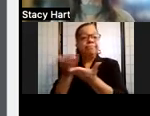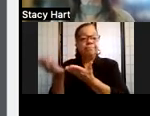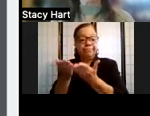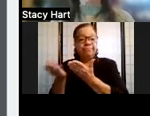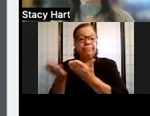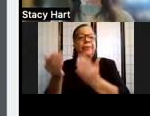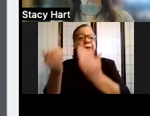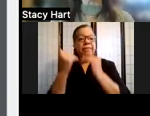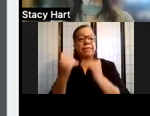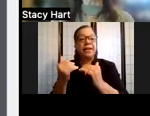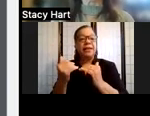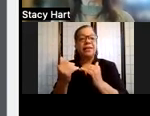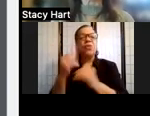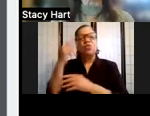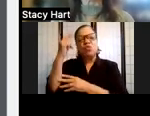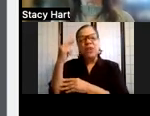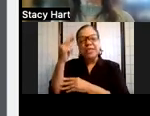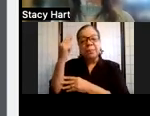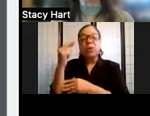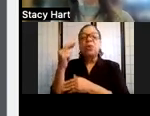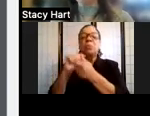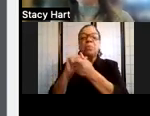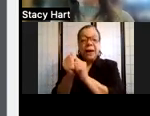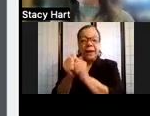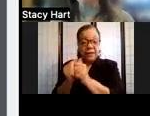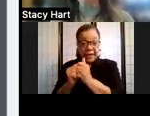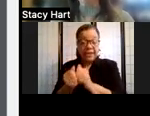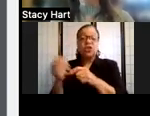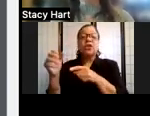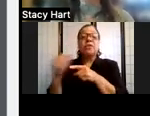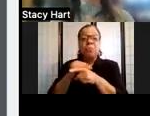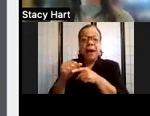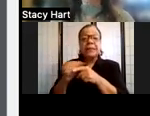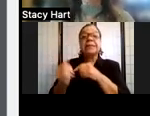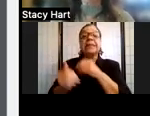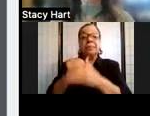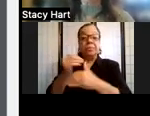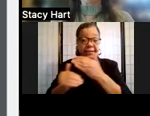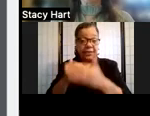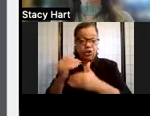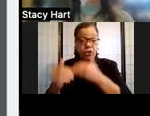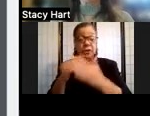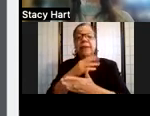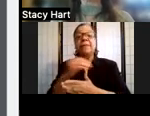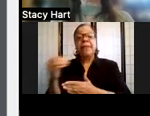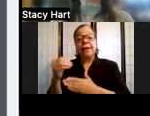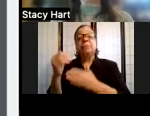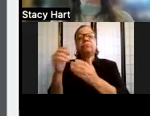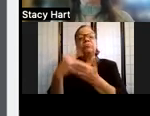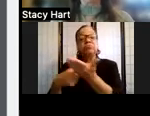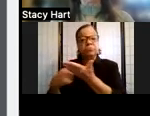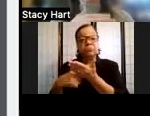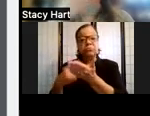reasonable modifications of policies, practices, and procedures. then we will talk about